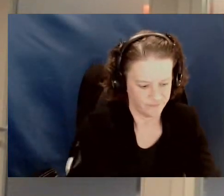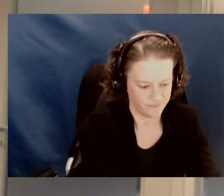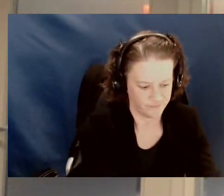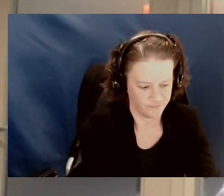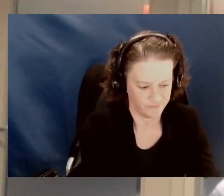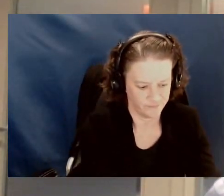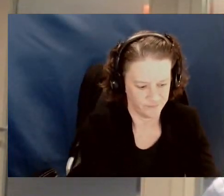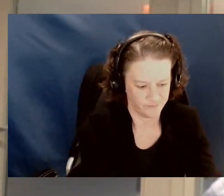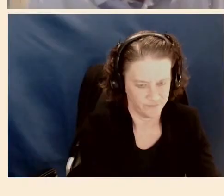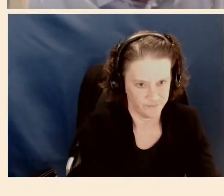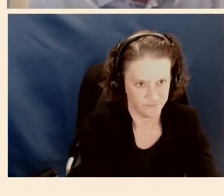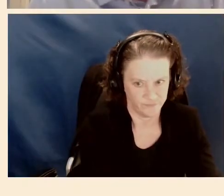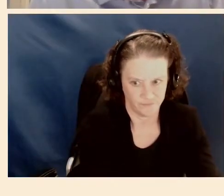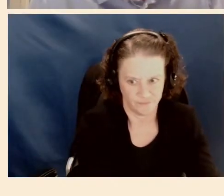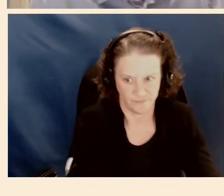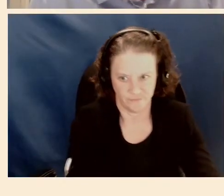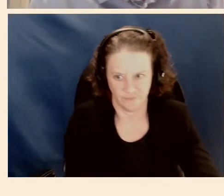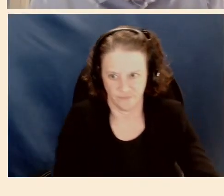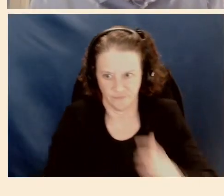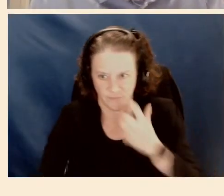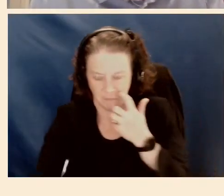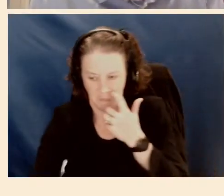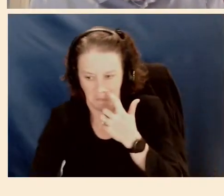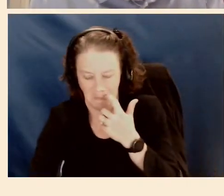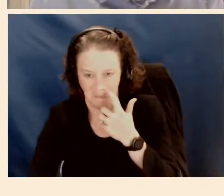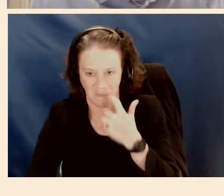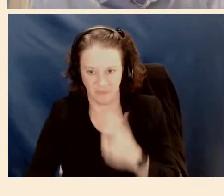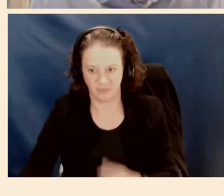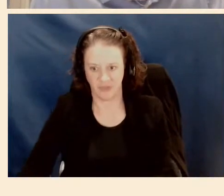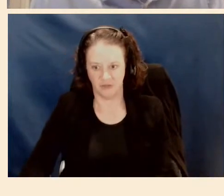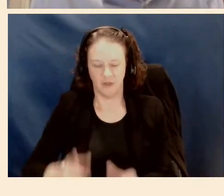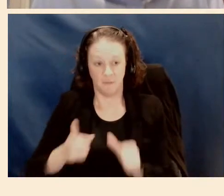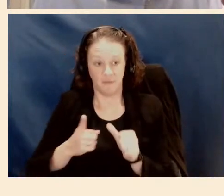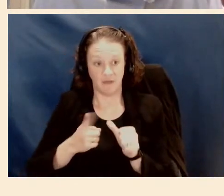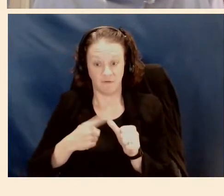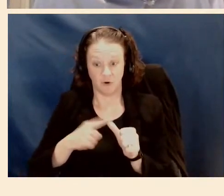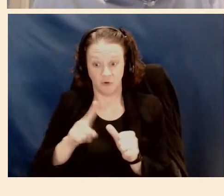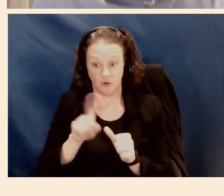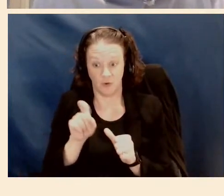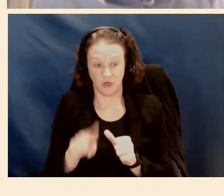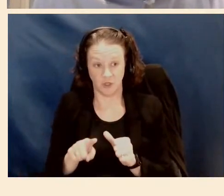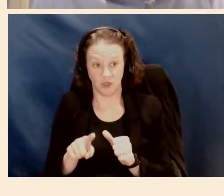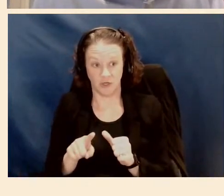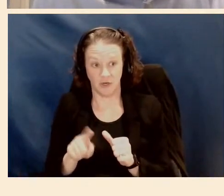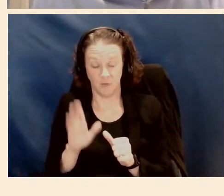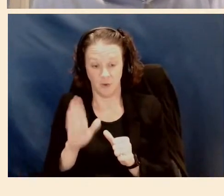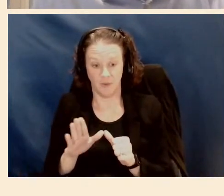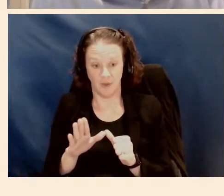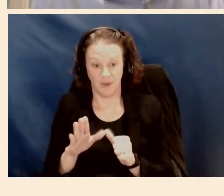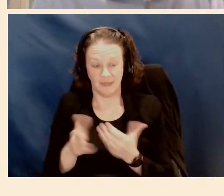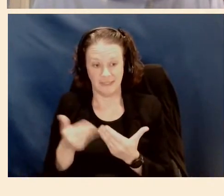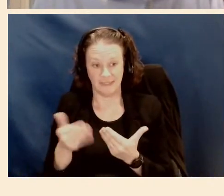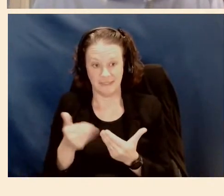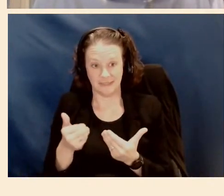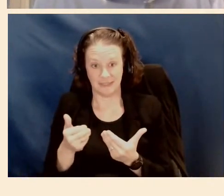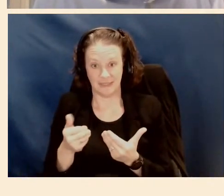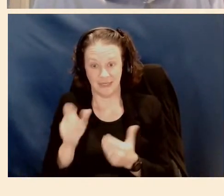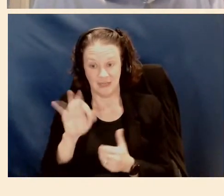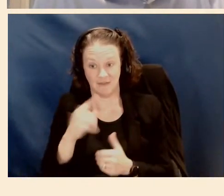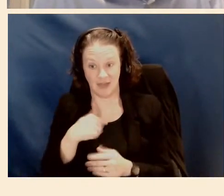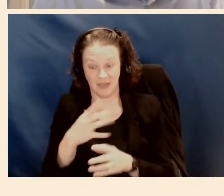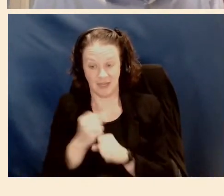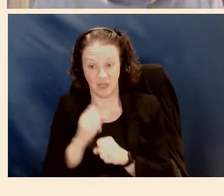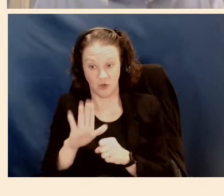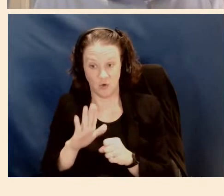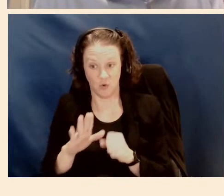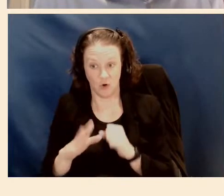question sort of a softball, which is that we have a lot of questions we didn't get to. So if I get your campaigns,